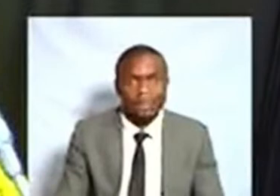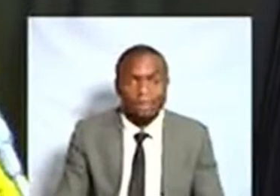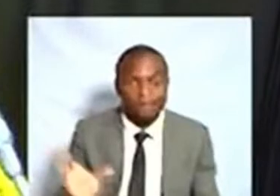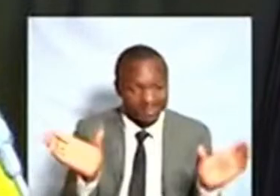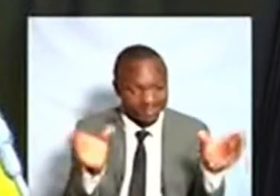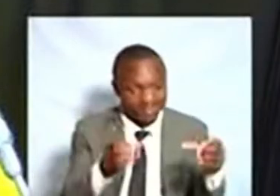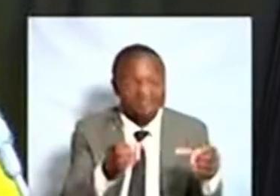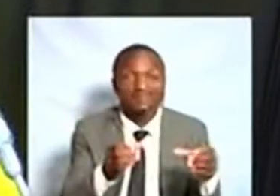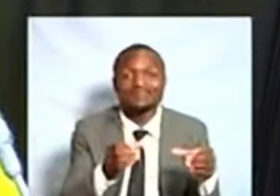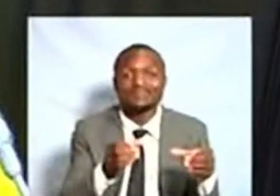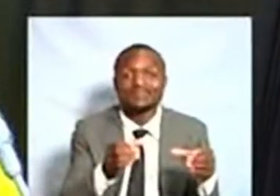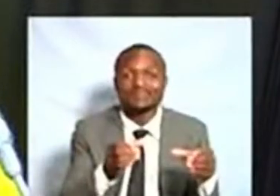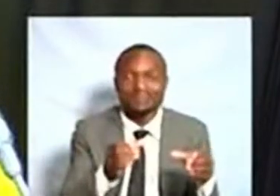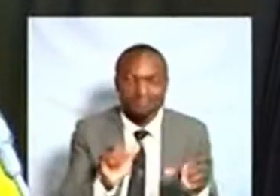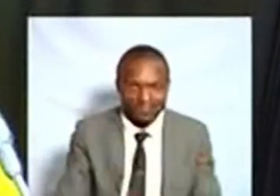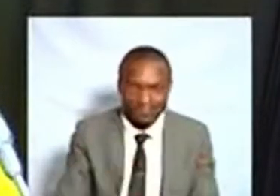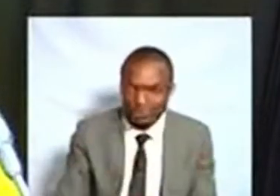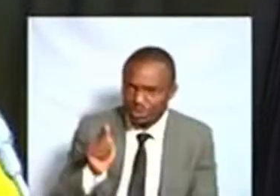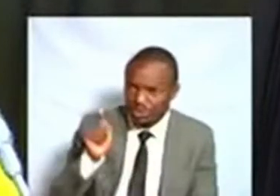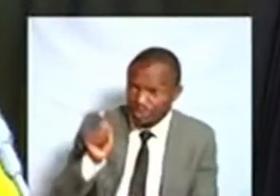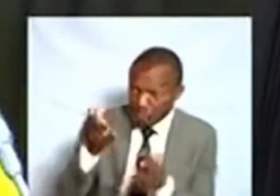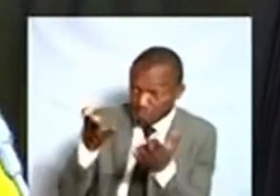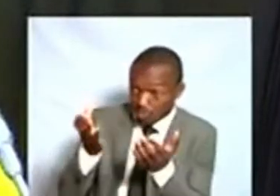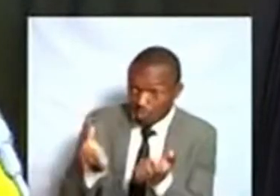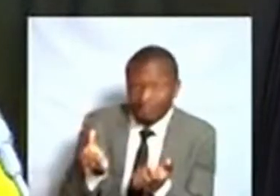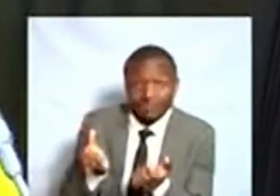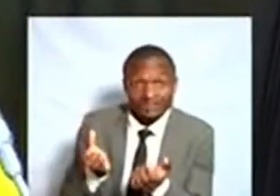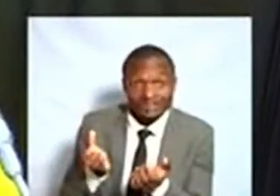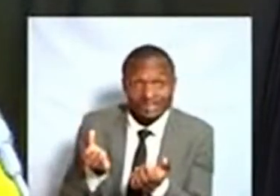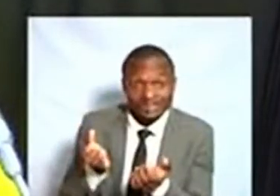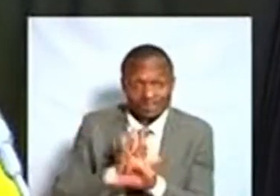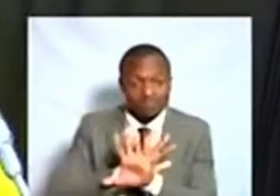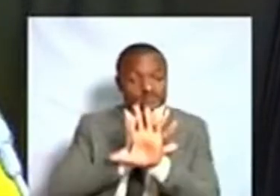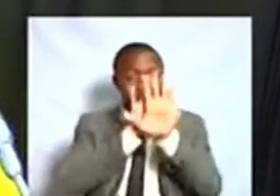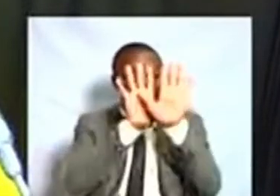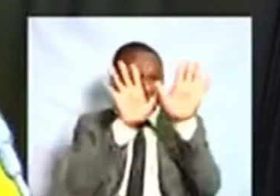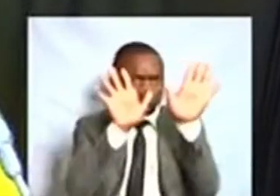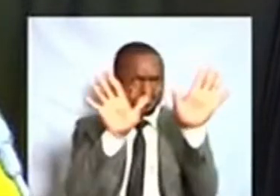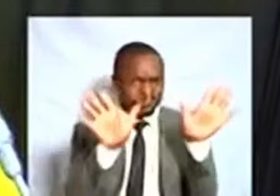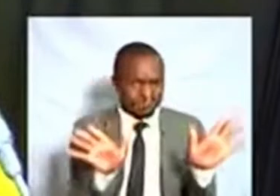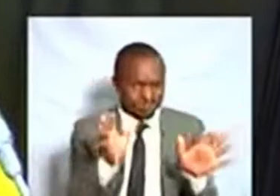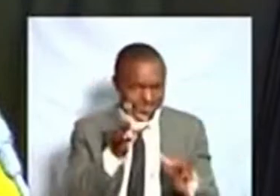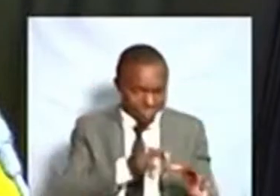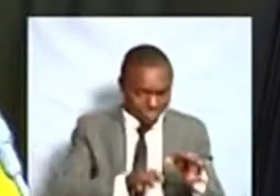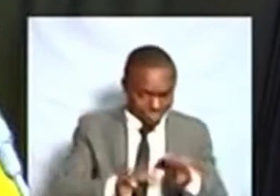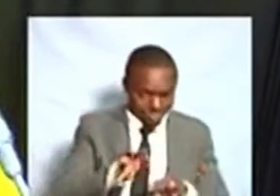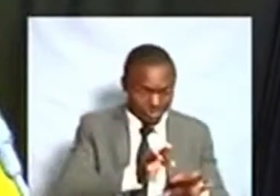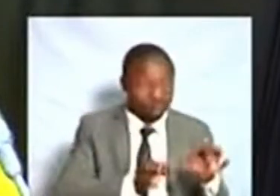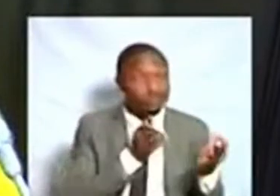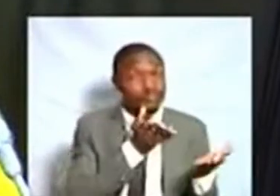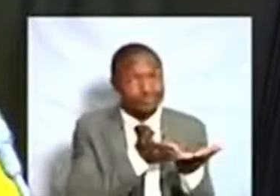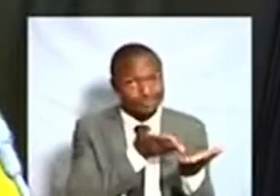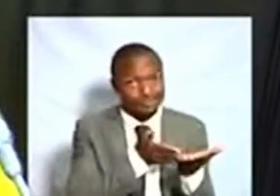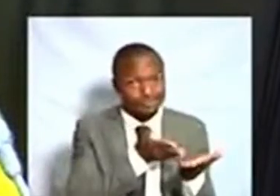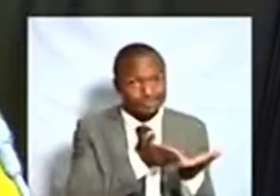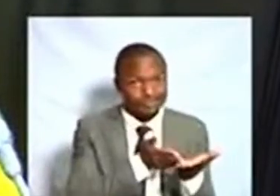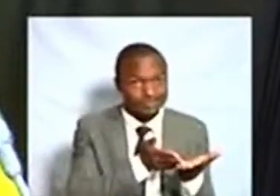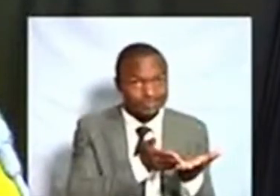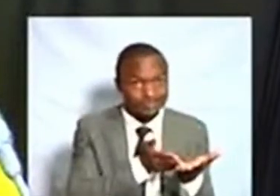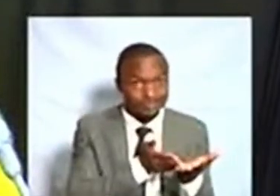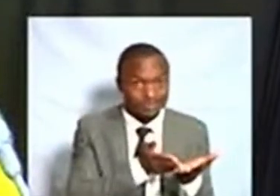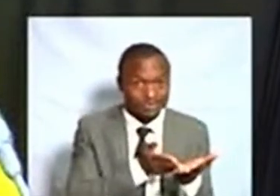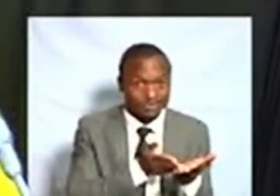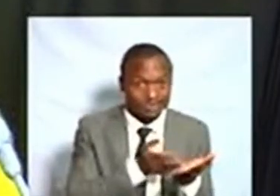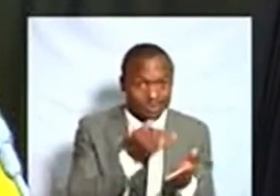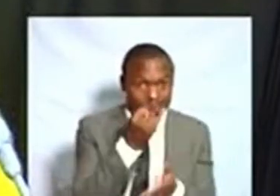council. So I would like just some clarity on this, on the issue